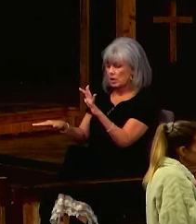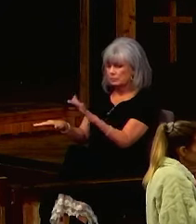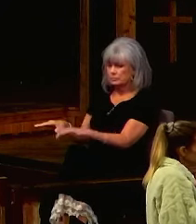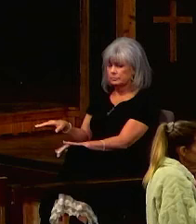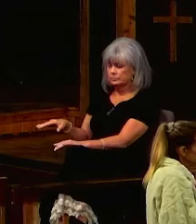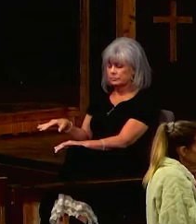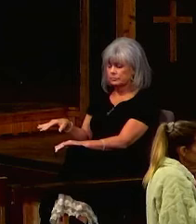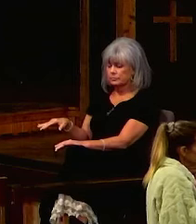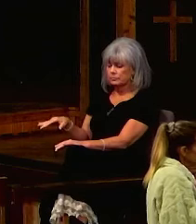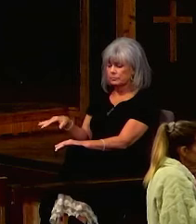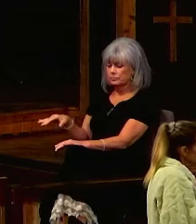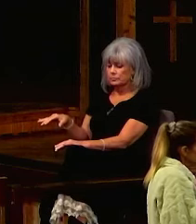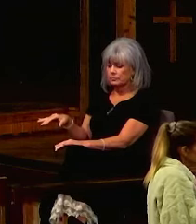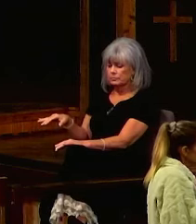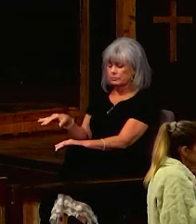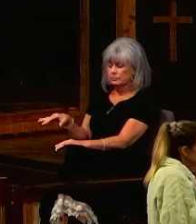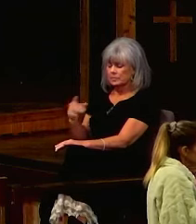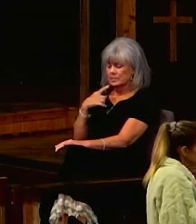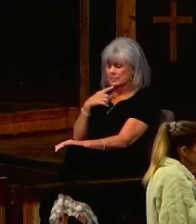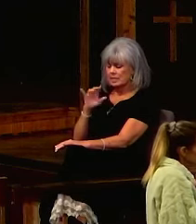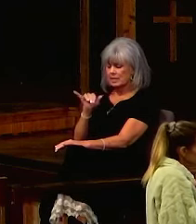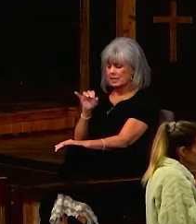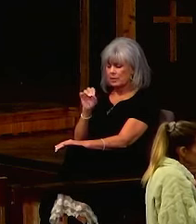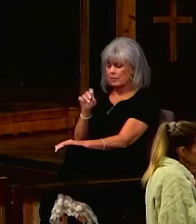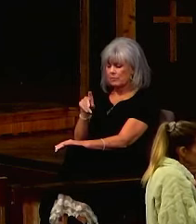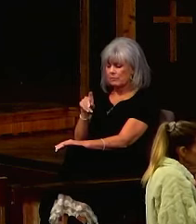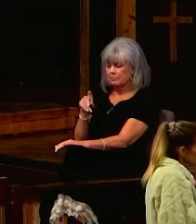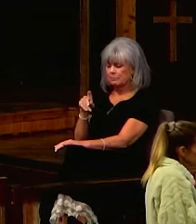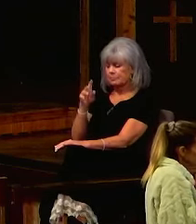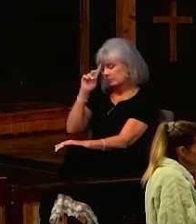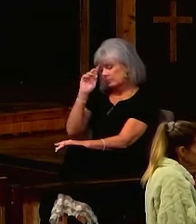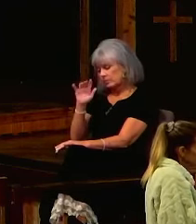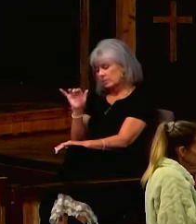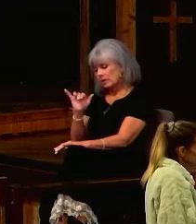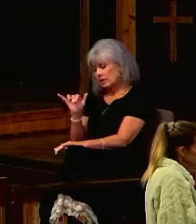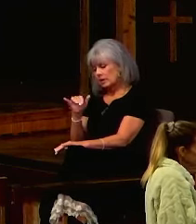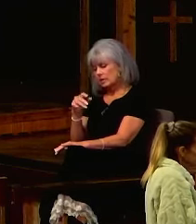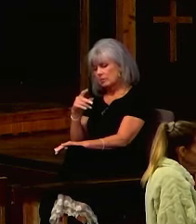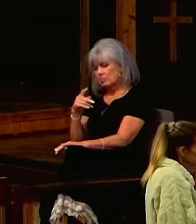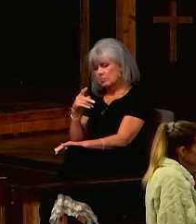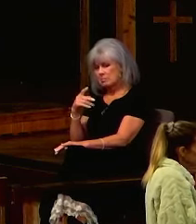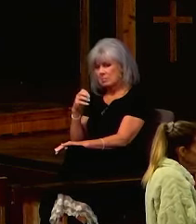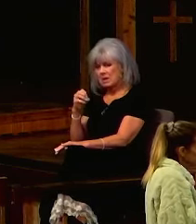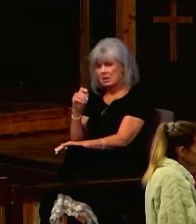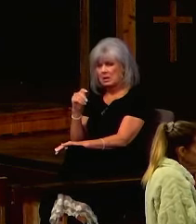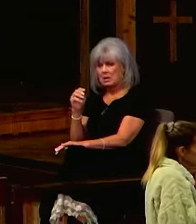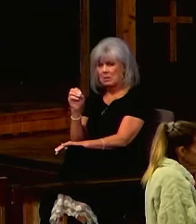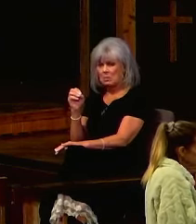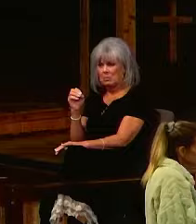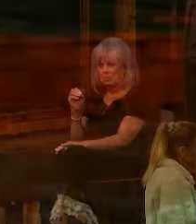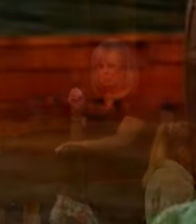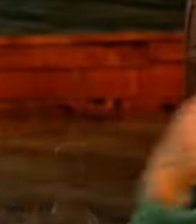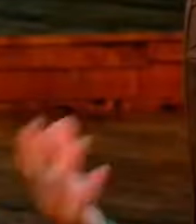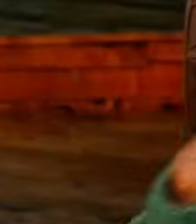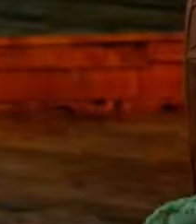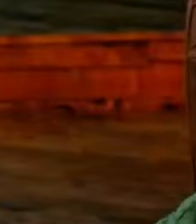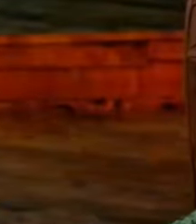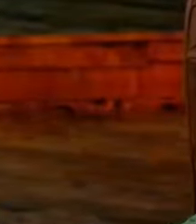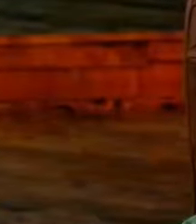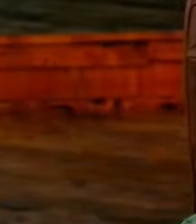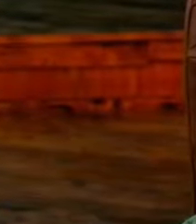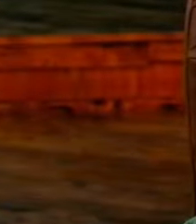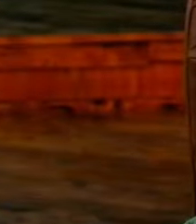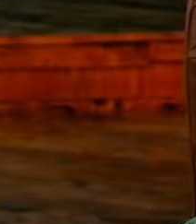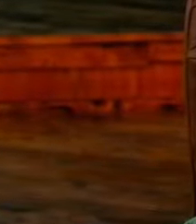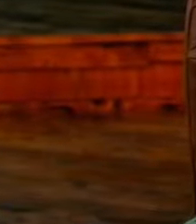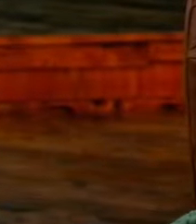I don't know if I want to say that word. It's okay. Like a pedo, they do things to draw